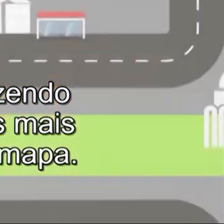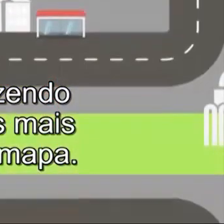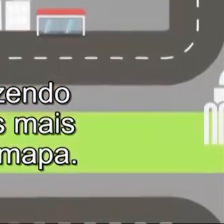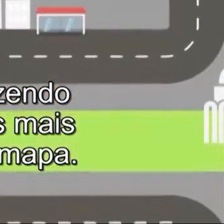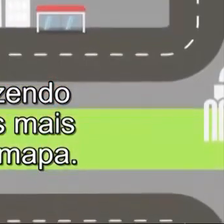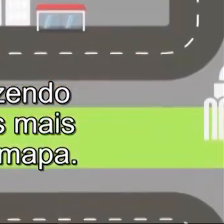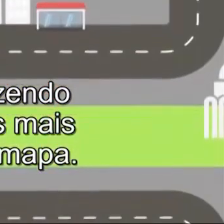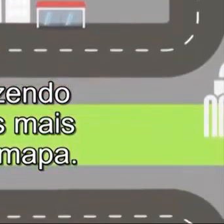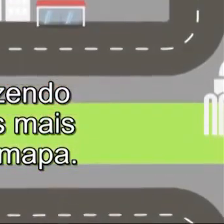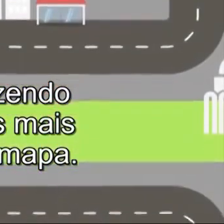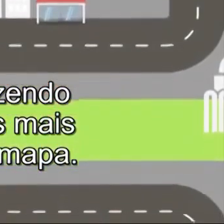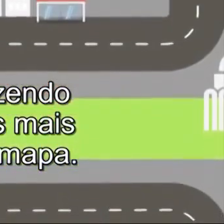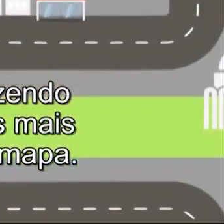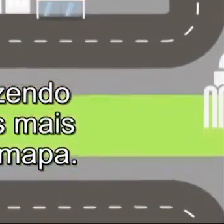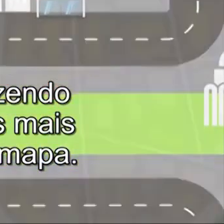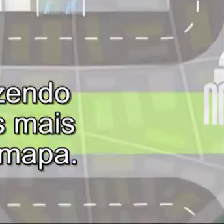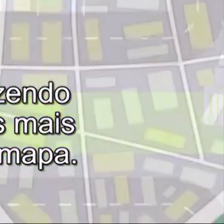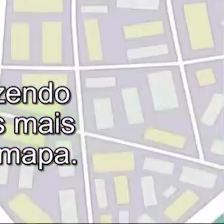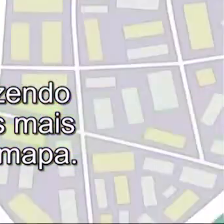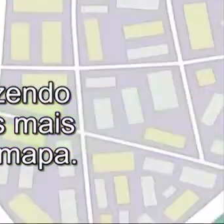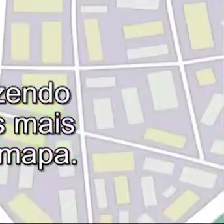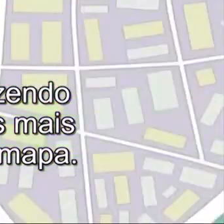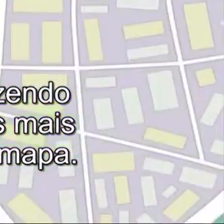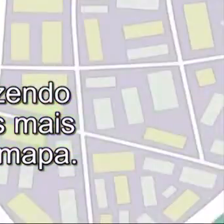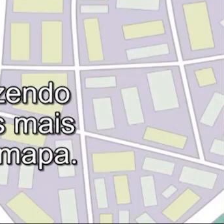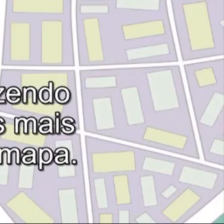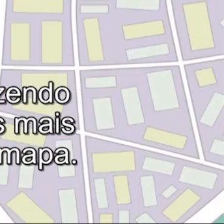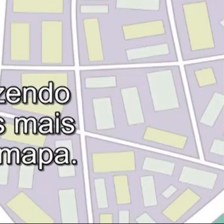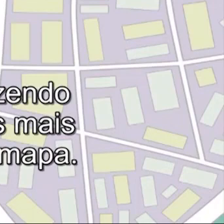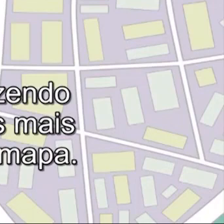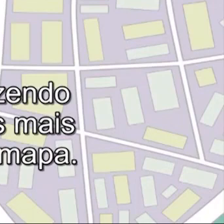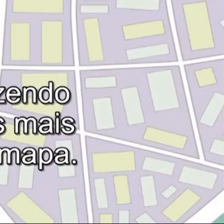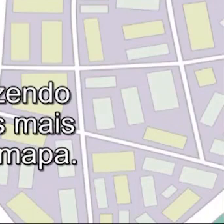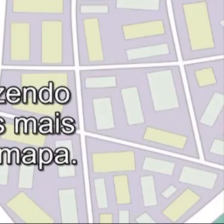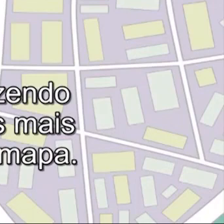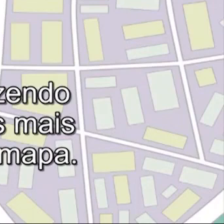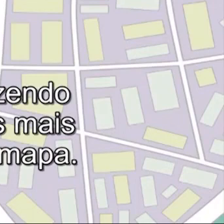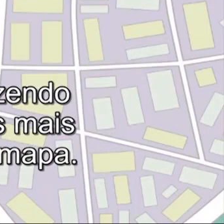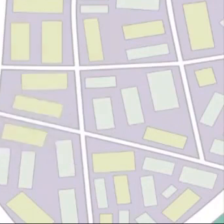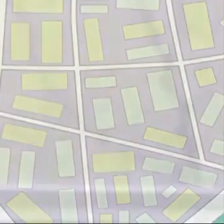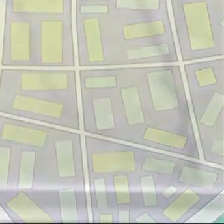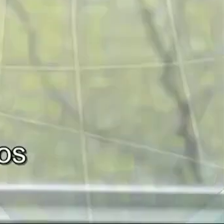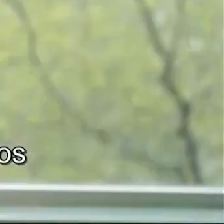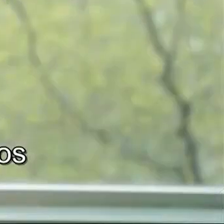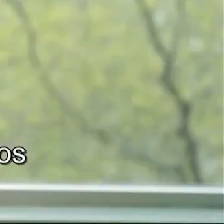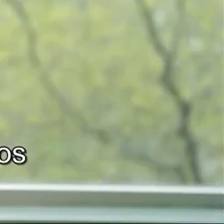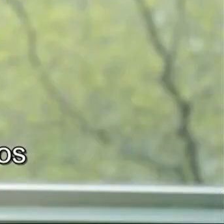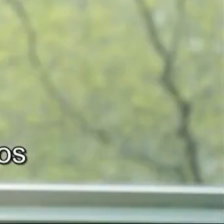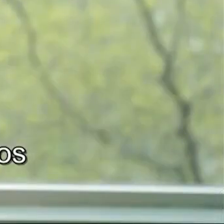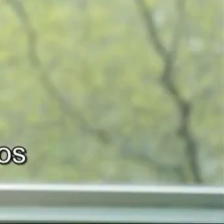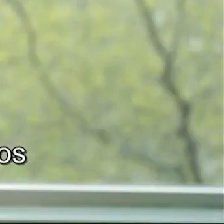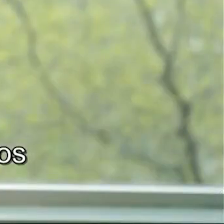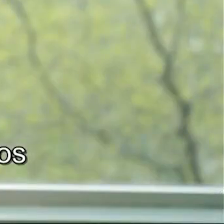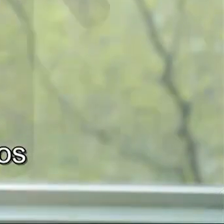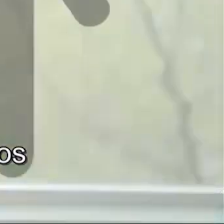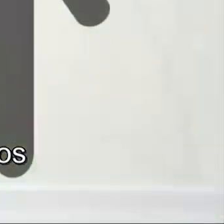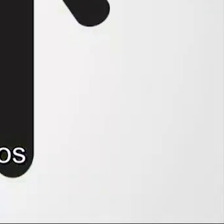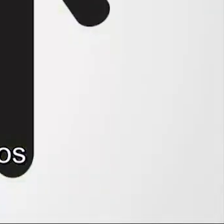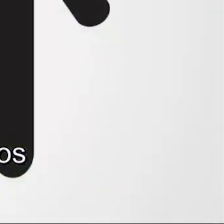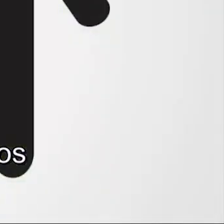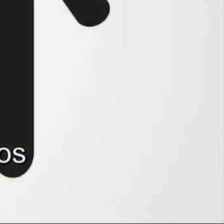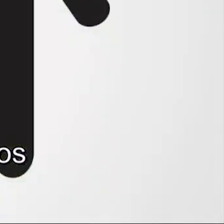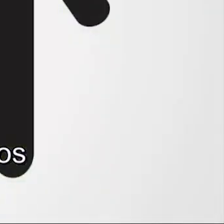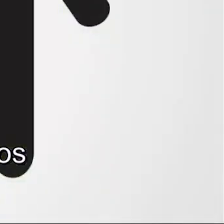trying to find the fastest bus, or the shortest distance on a map. We also run experiments on our family and